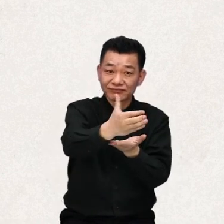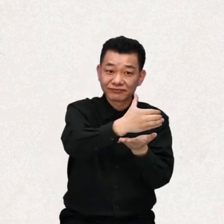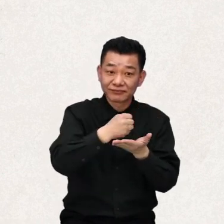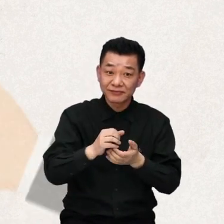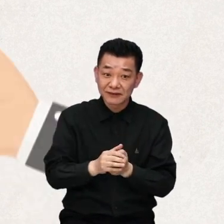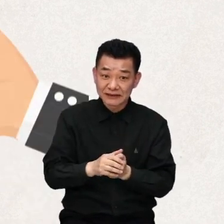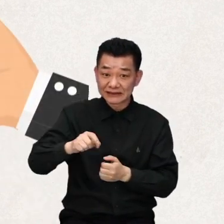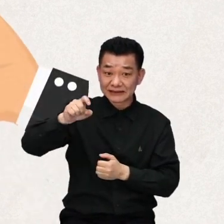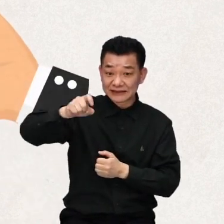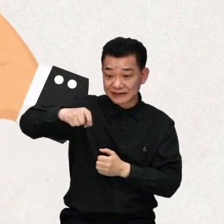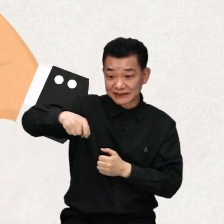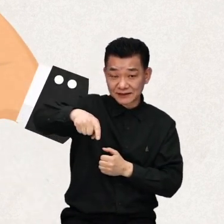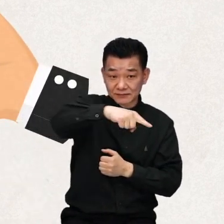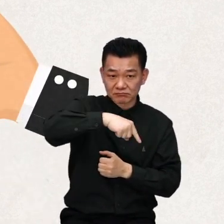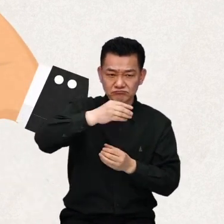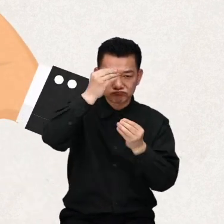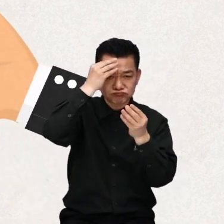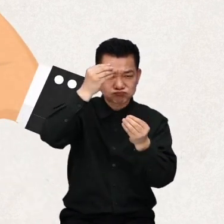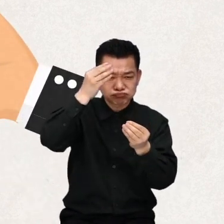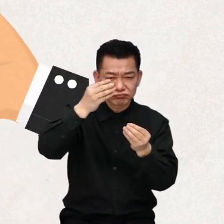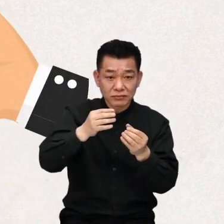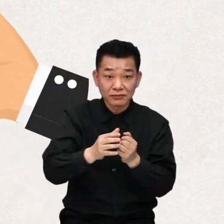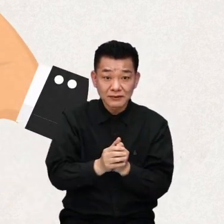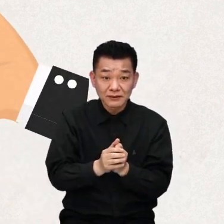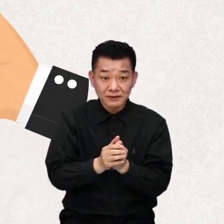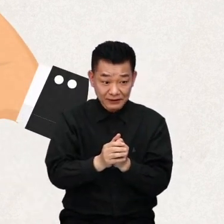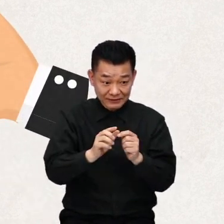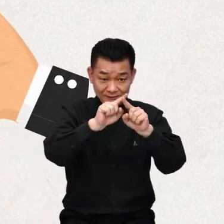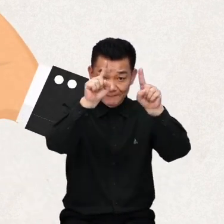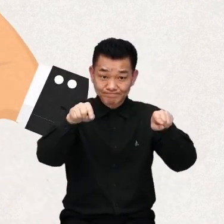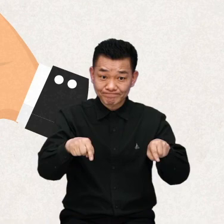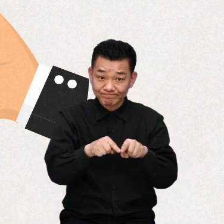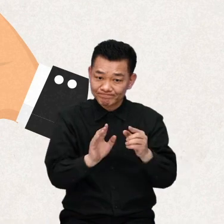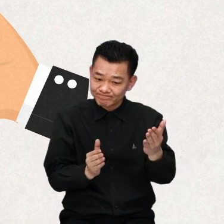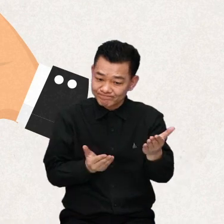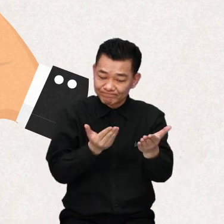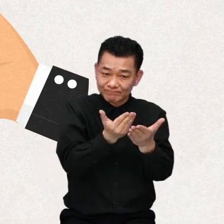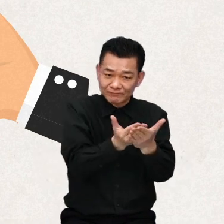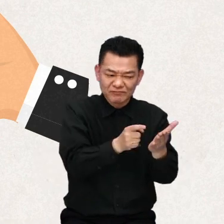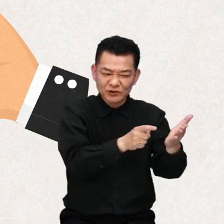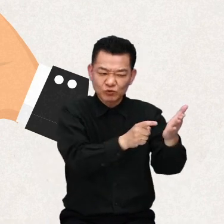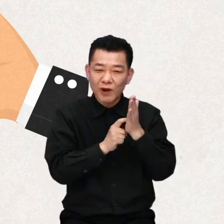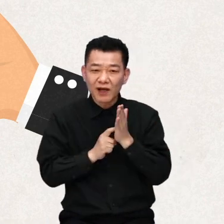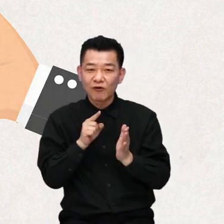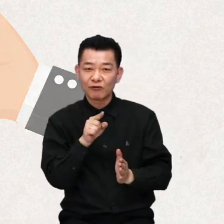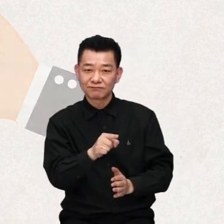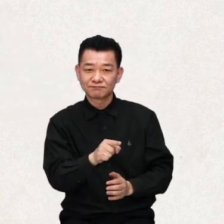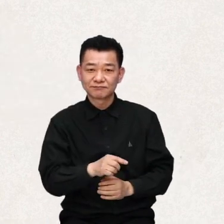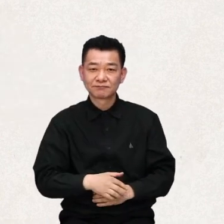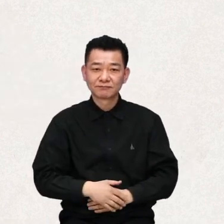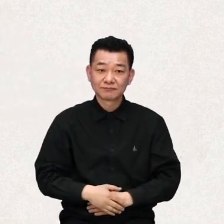organizations and requests for the submission of related information and documents as needed.